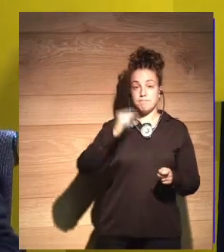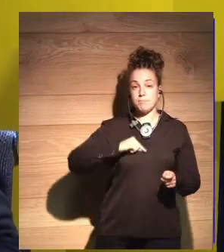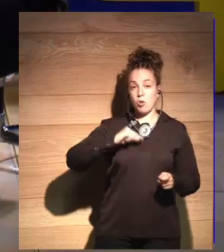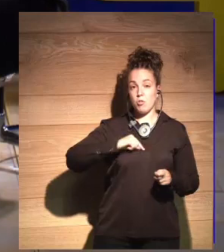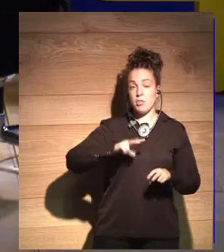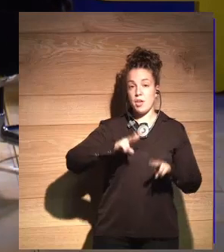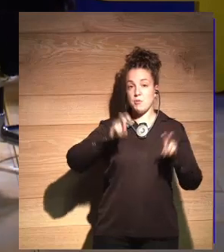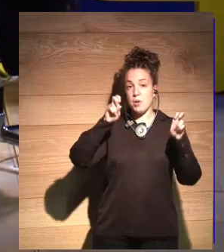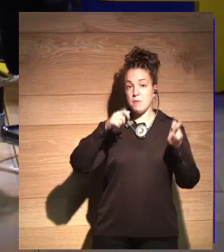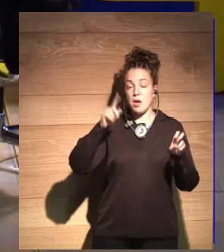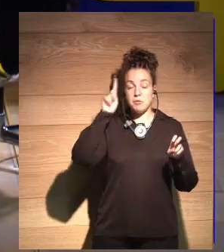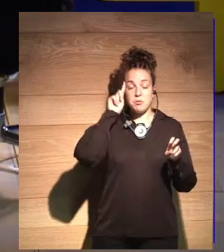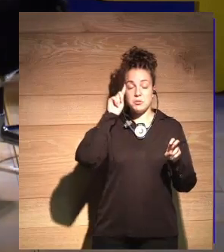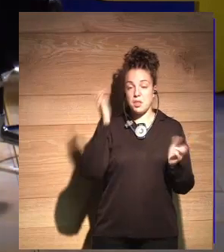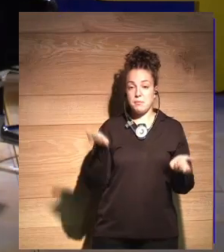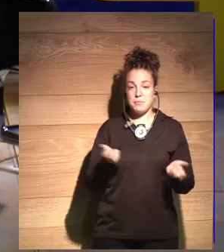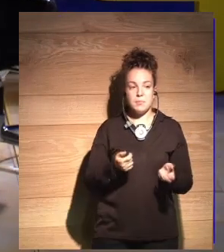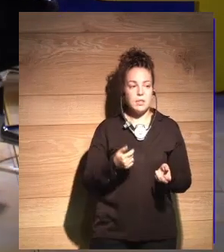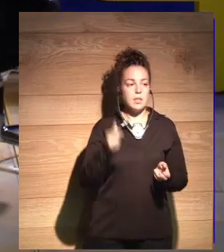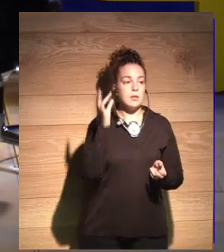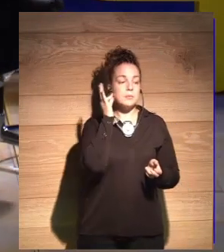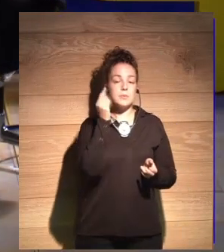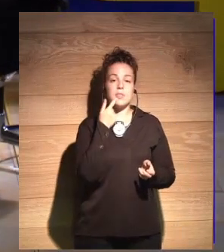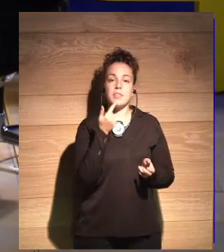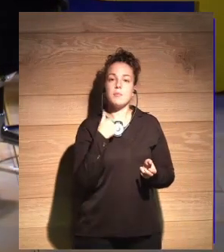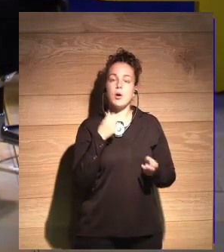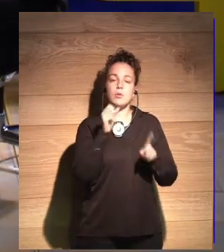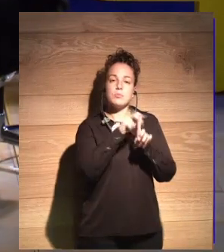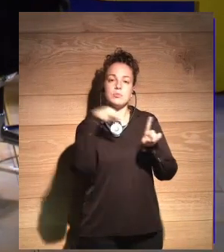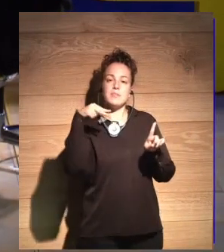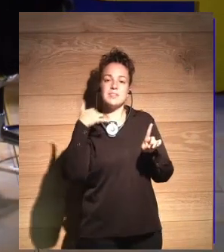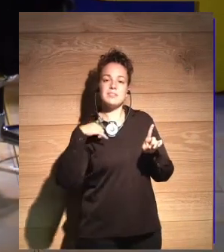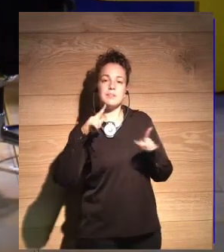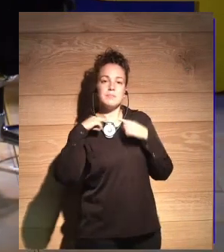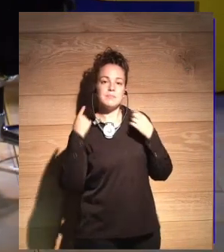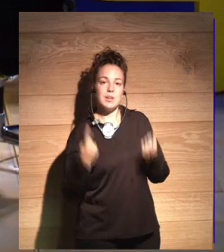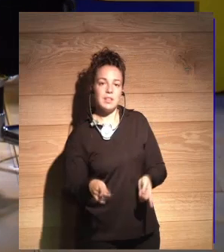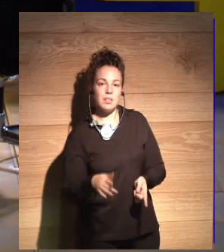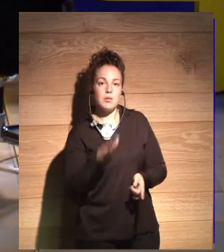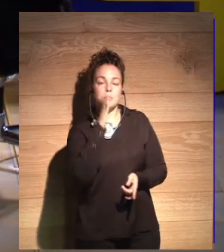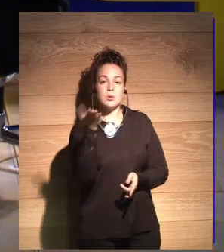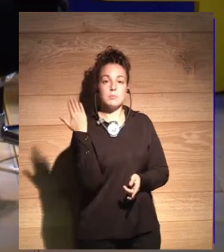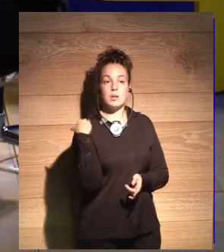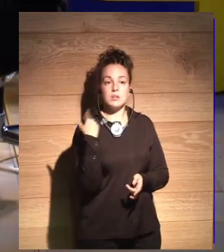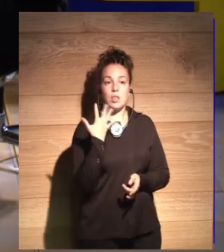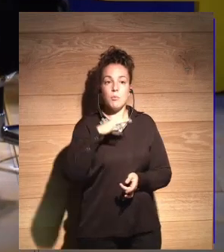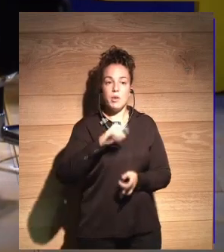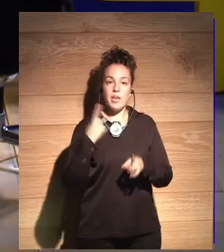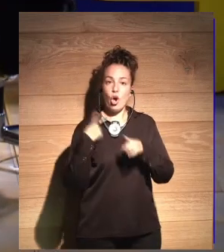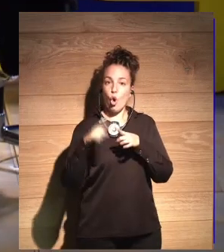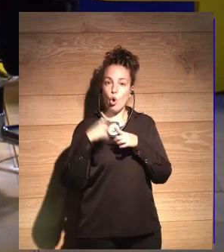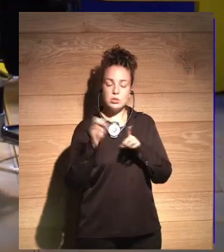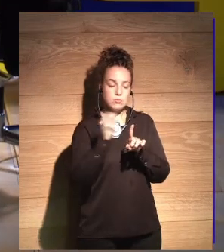It's this perspective that got lost, right? We might have in the past had many different perspectives, and now we